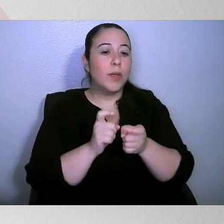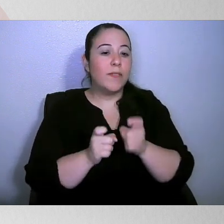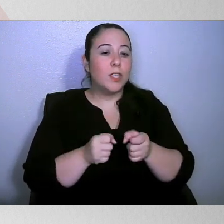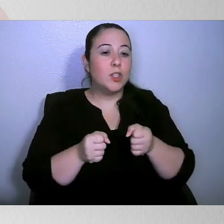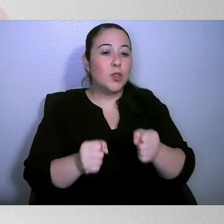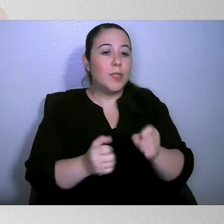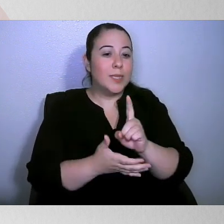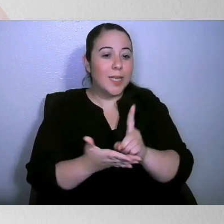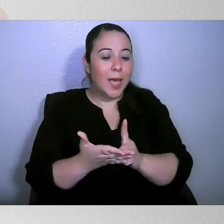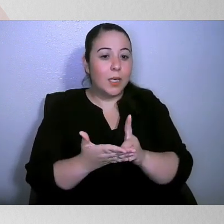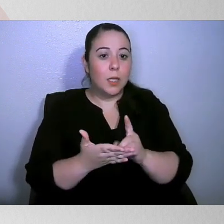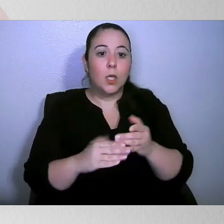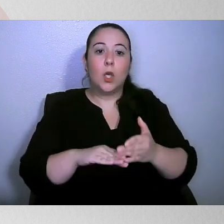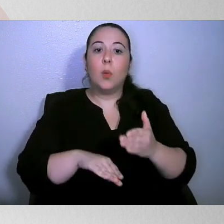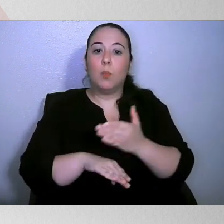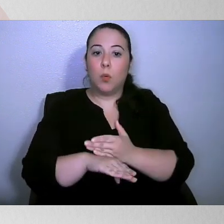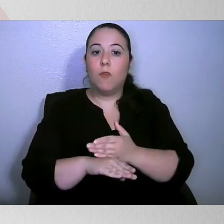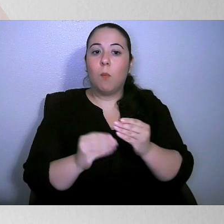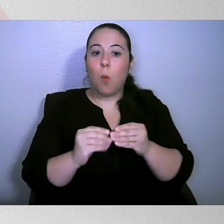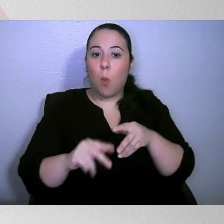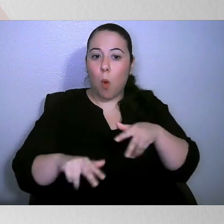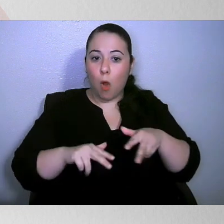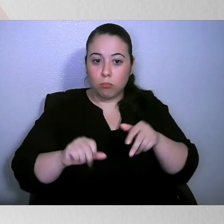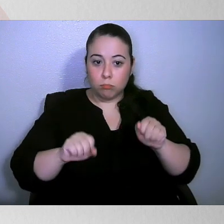improve walkability and pedestrian safety.